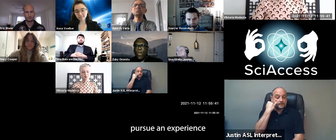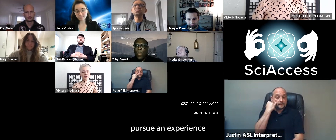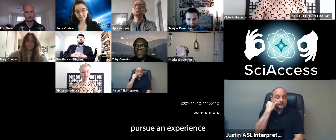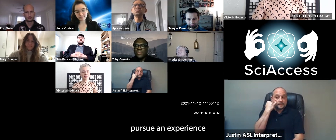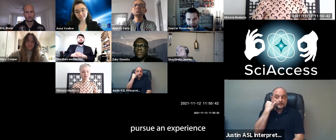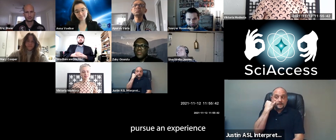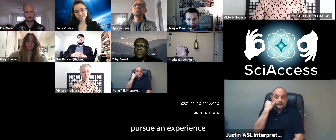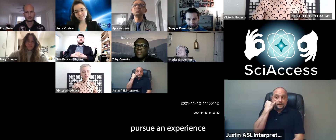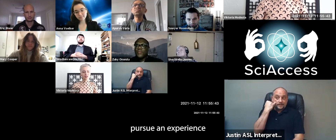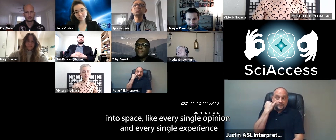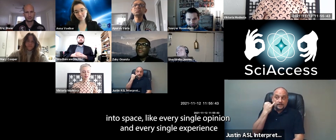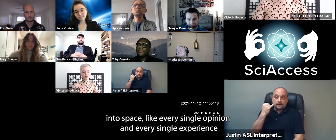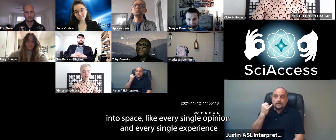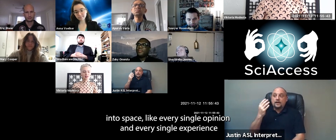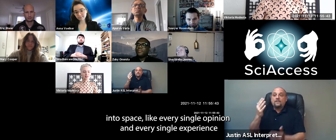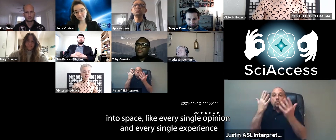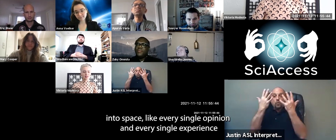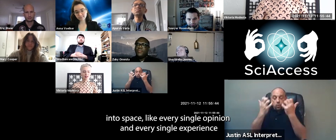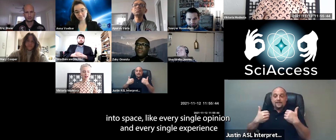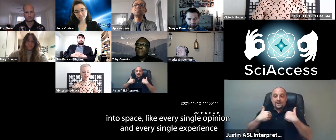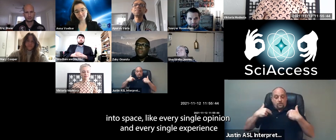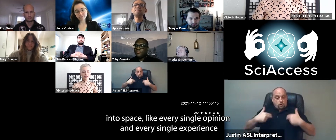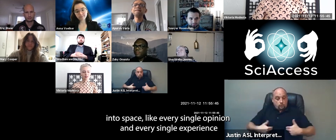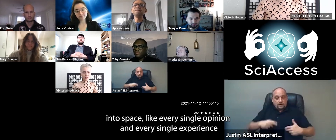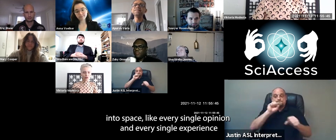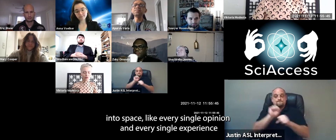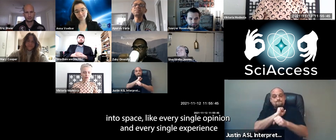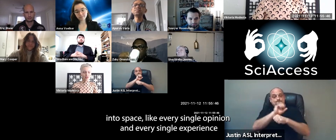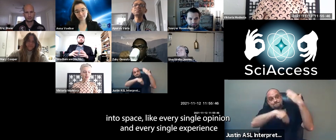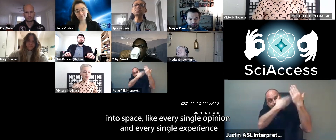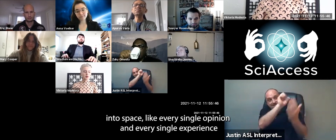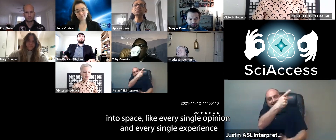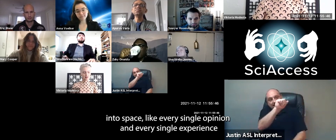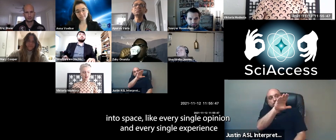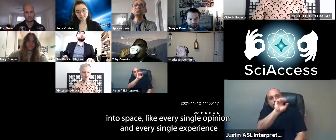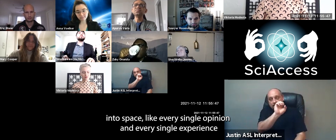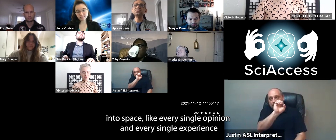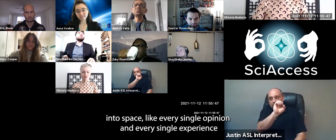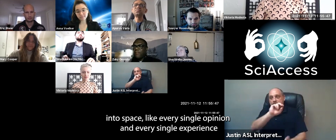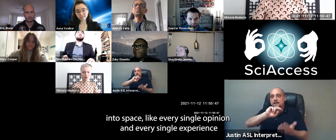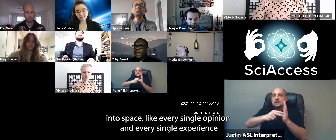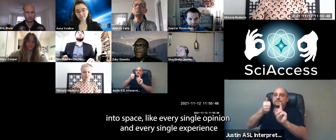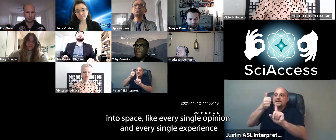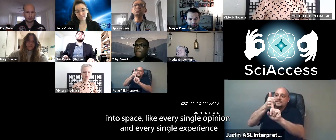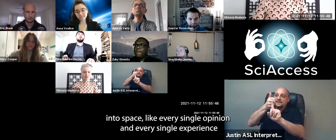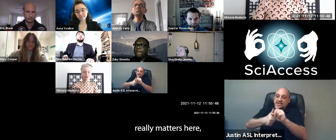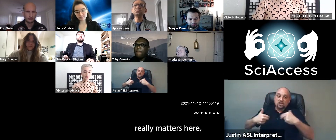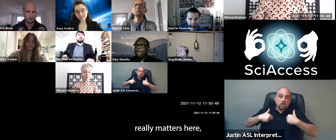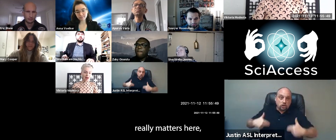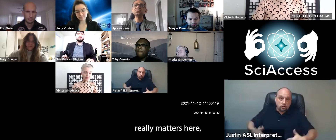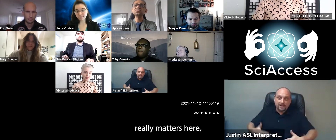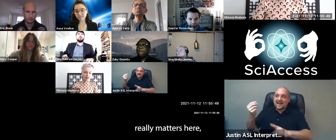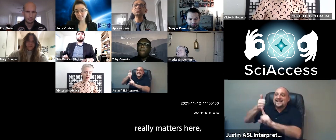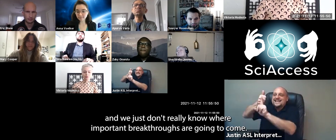human experience into space, like every single opinion and every single experience